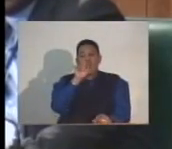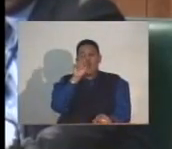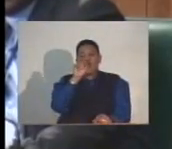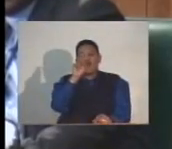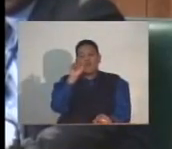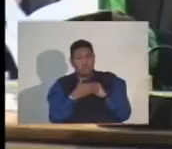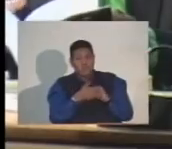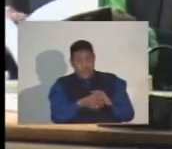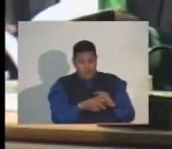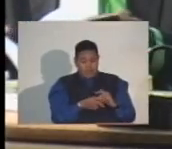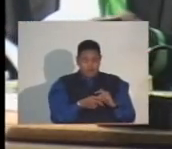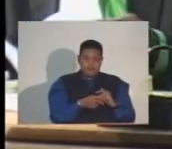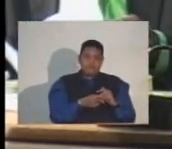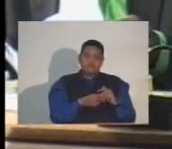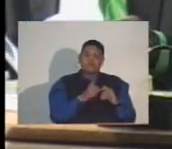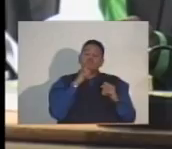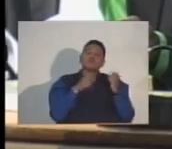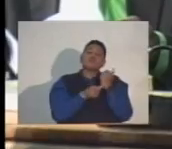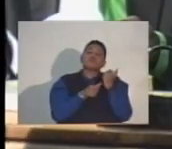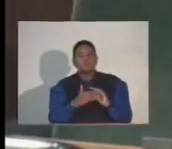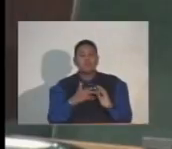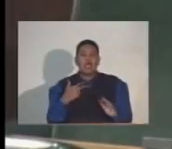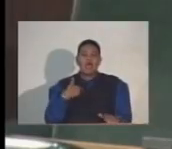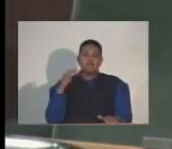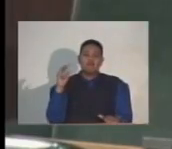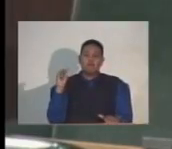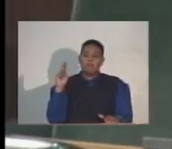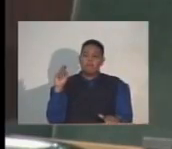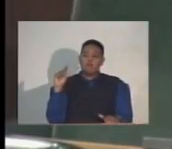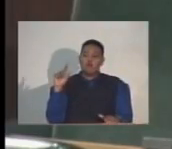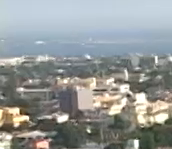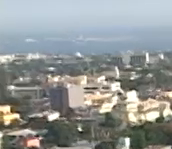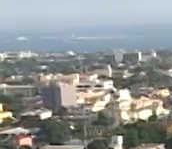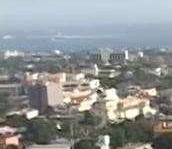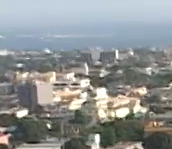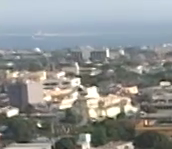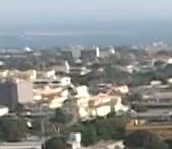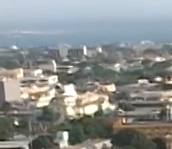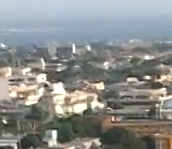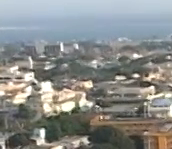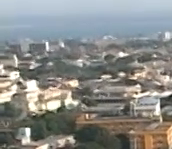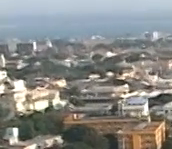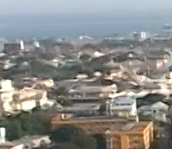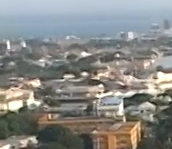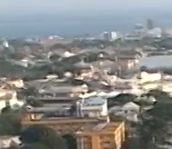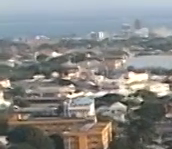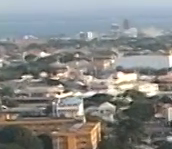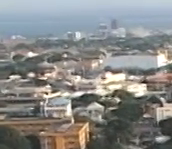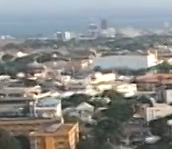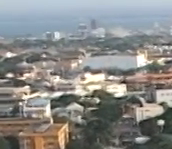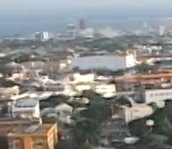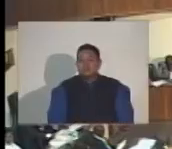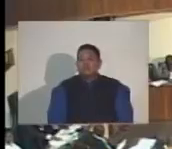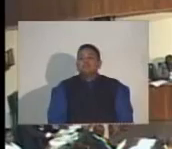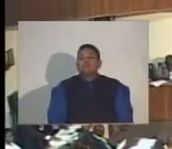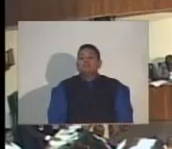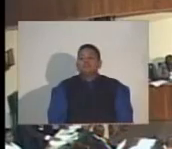in the 2016-2017 fiscal year. To achieve all that and more, the plan is to continue the mission to grow the